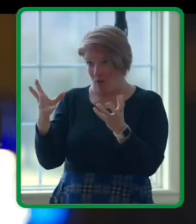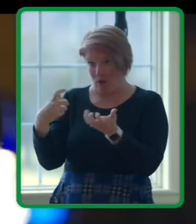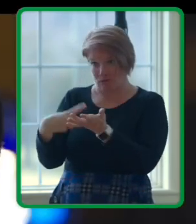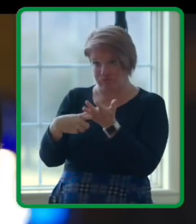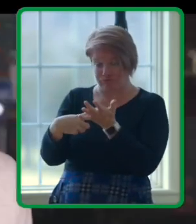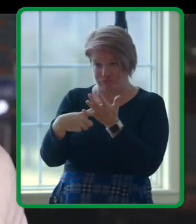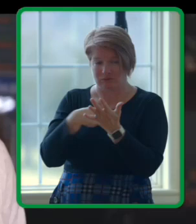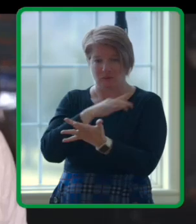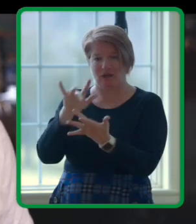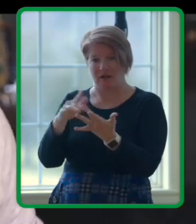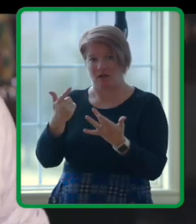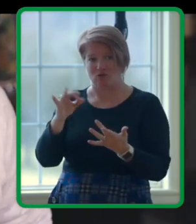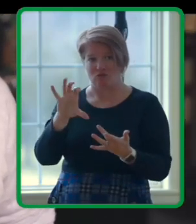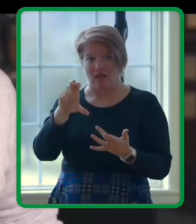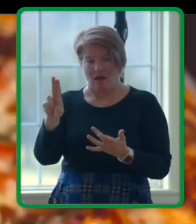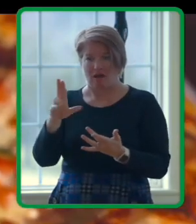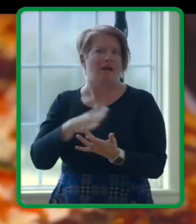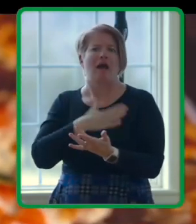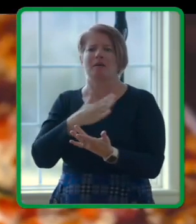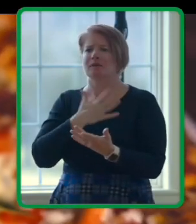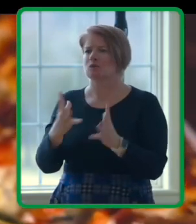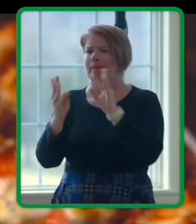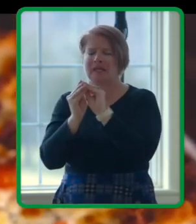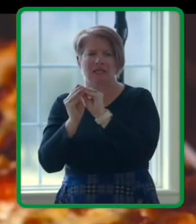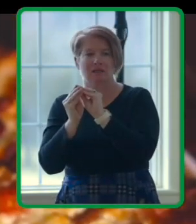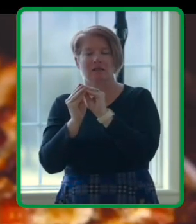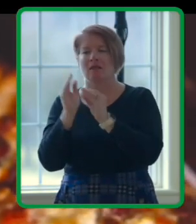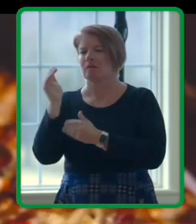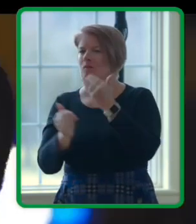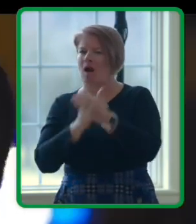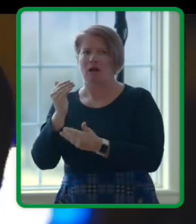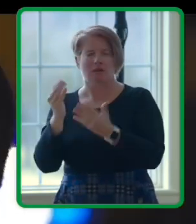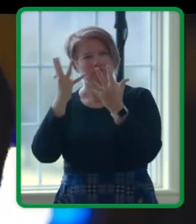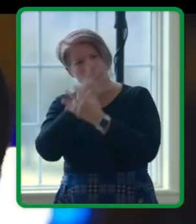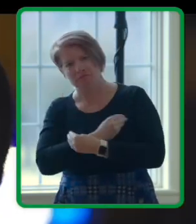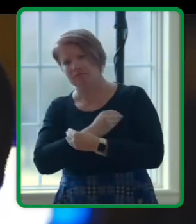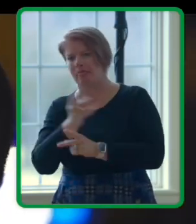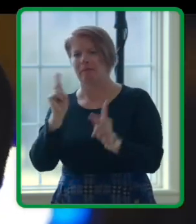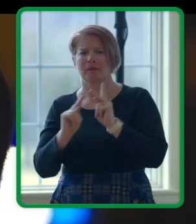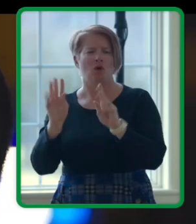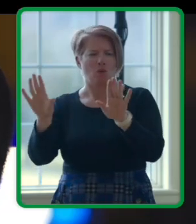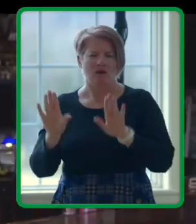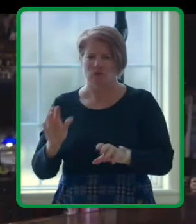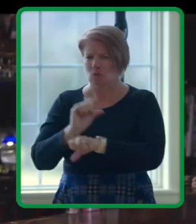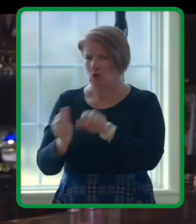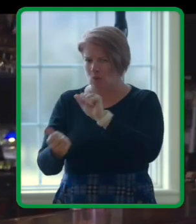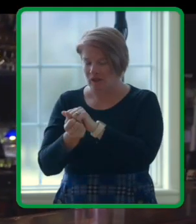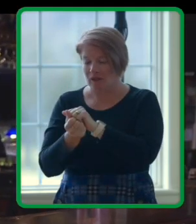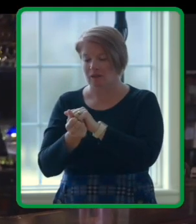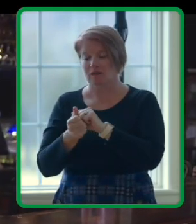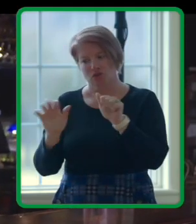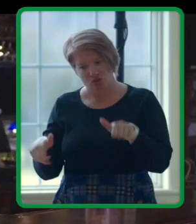When we contacted Greylock, they were happy to meet with us. The process was great. The people are fantastic to work with. During a